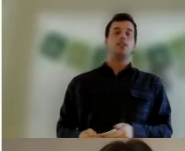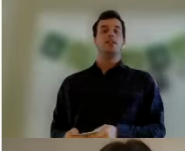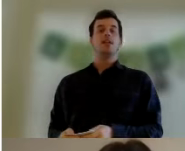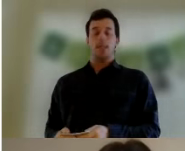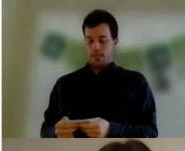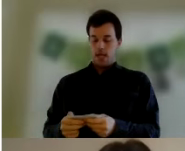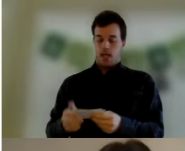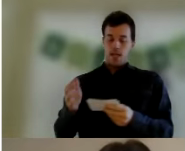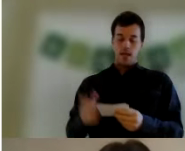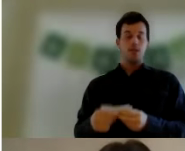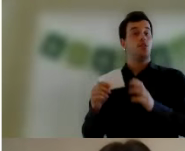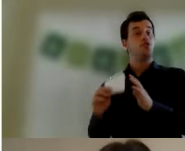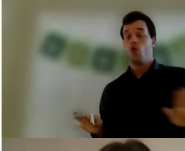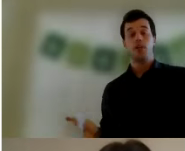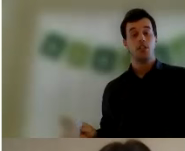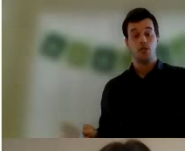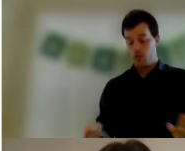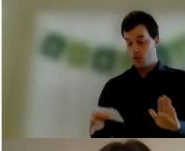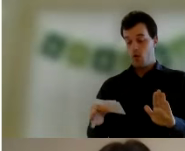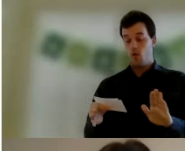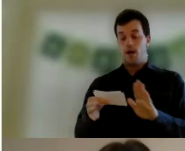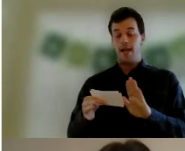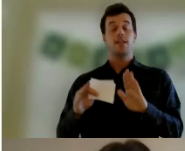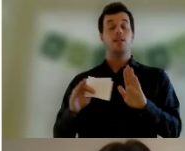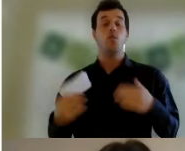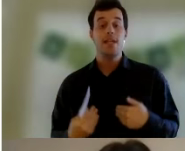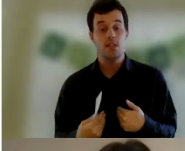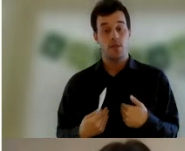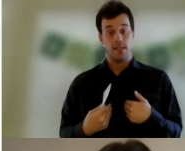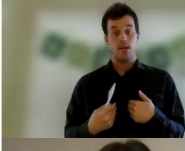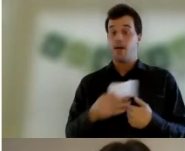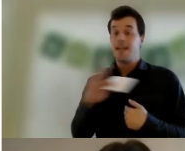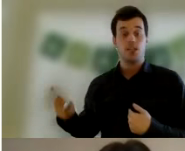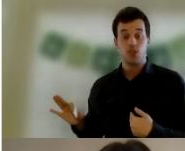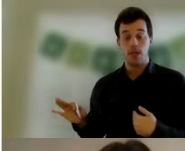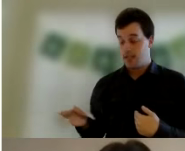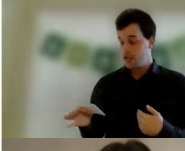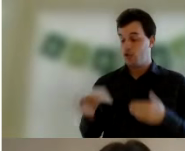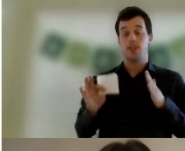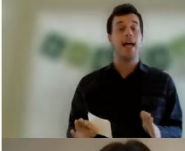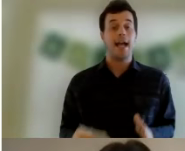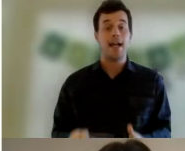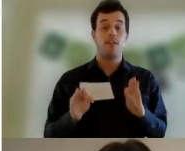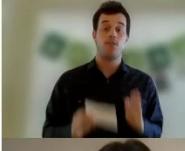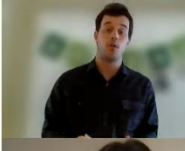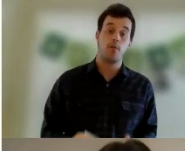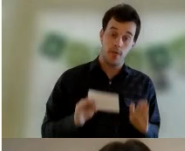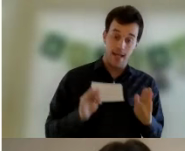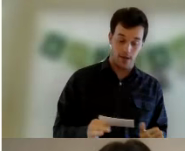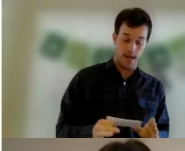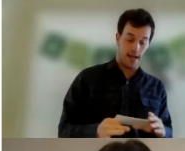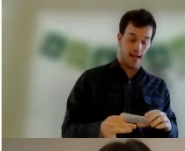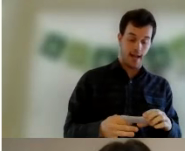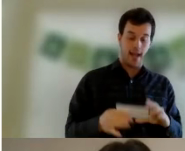In addition, there's no excuse why we students or any student should lack